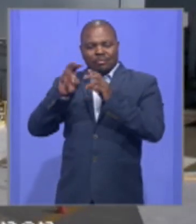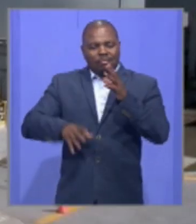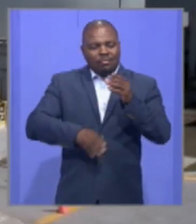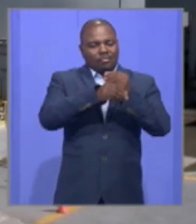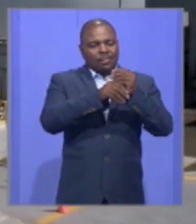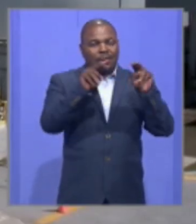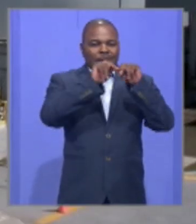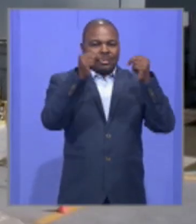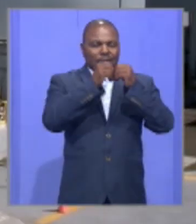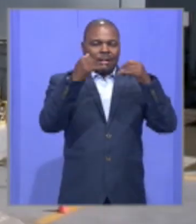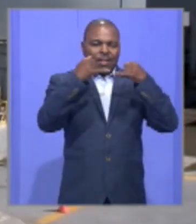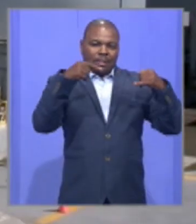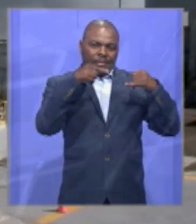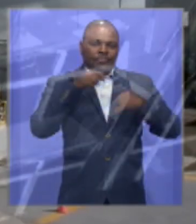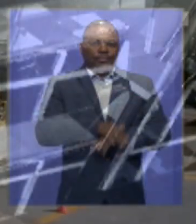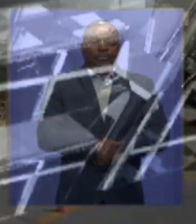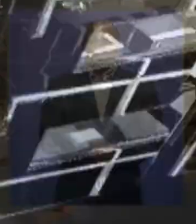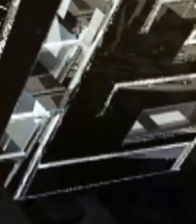bosetšhaba.